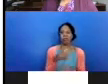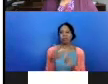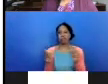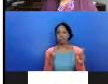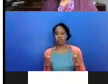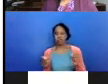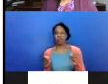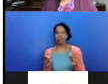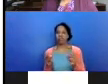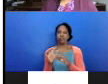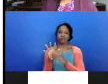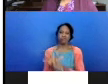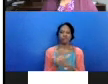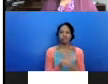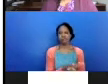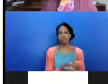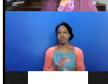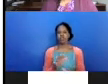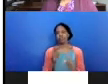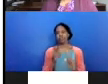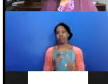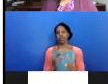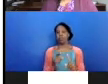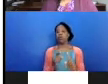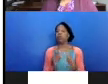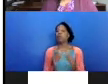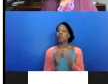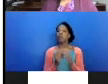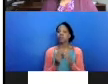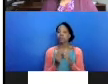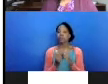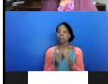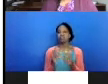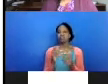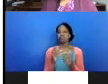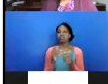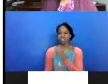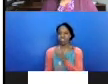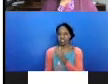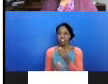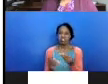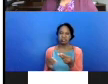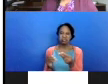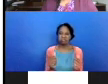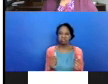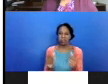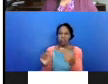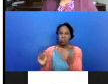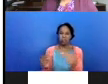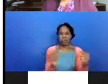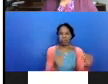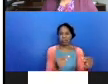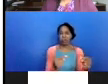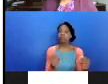getting power and control from using violence. And that's an important story in the work for